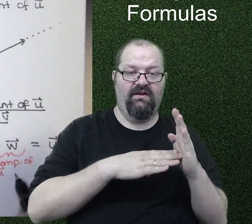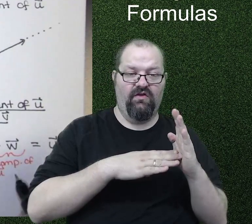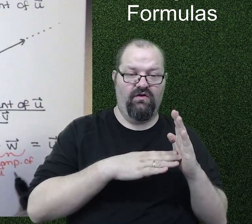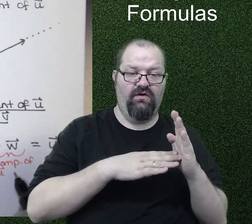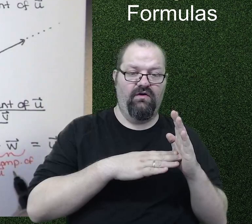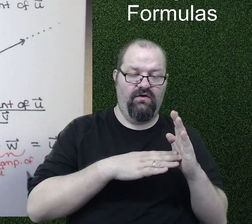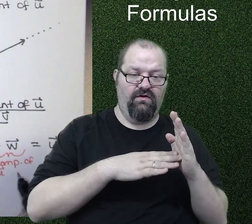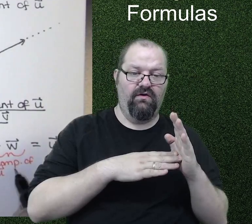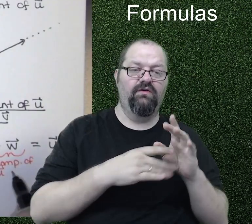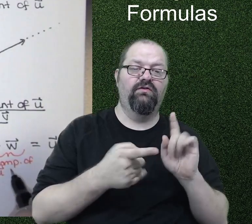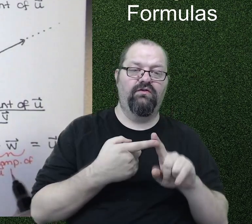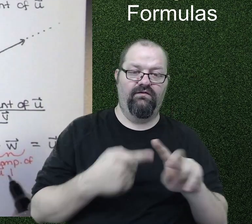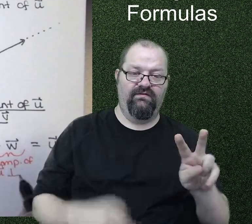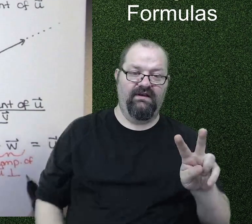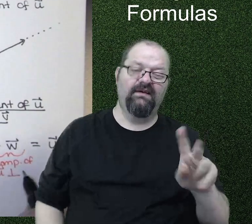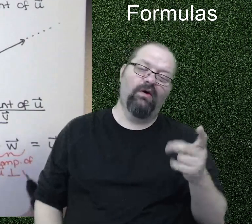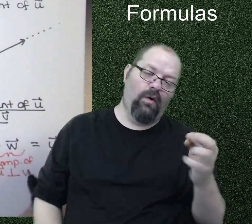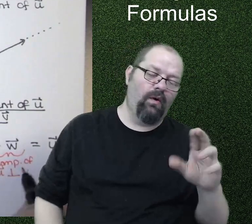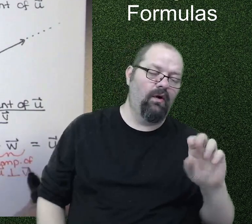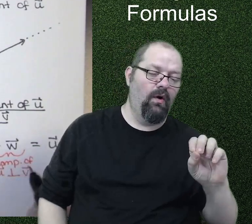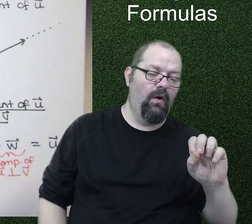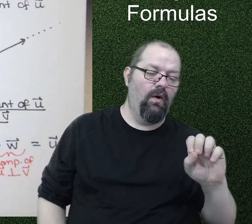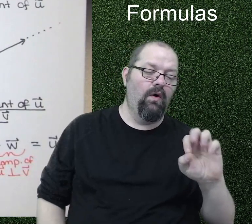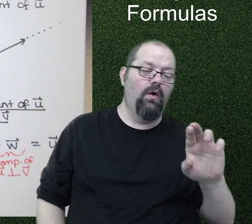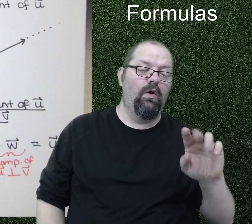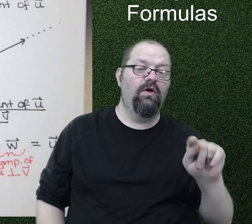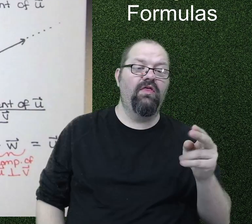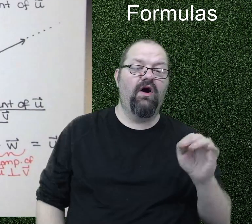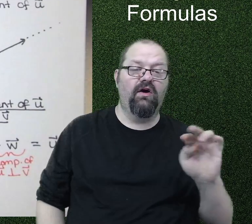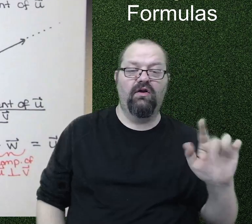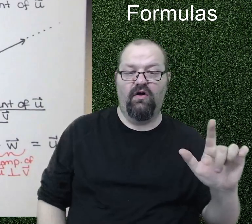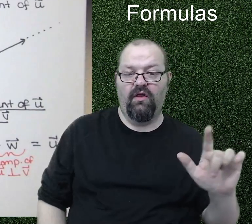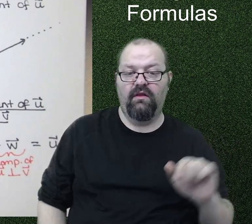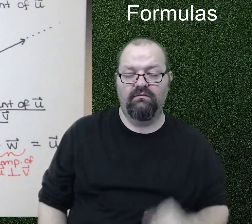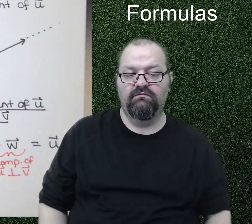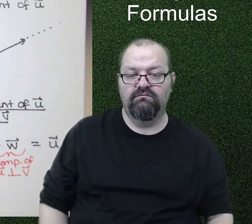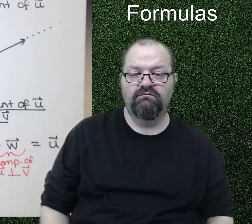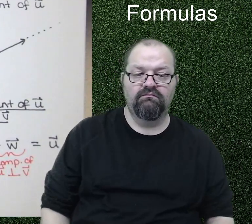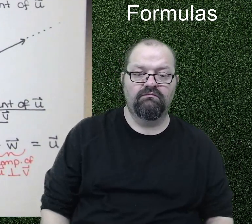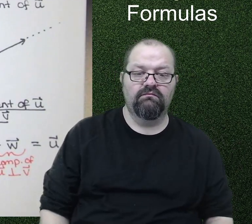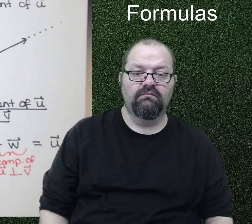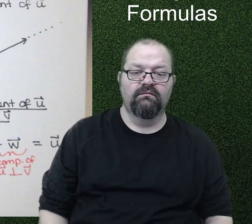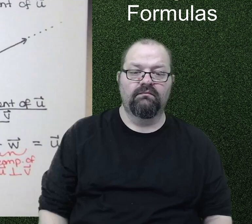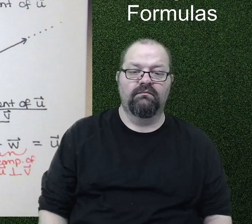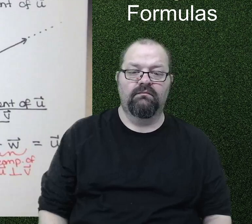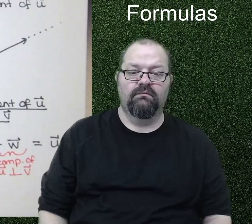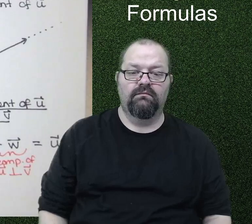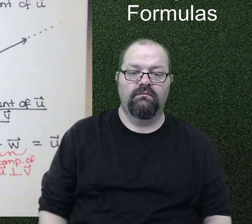that's perpendicular to V or orthogonal to V. I'm just going to use that sign for perpendicular.